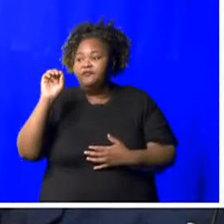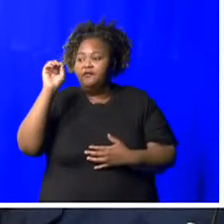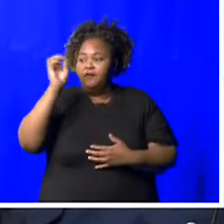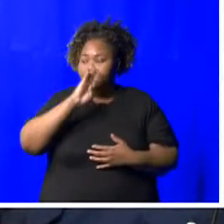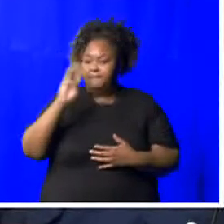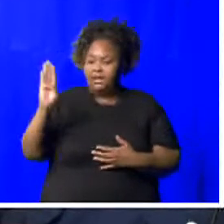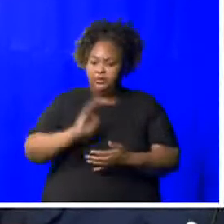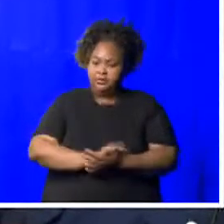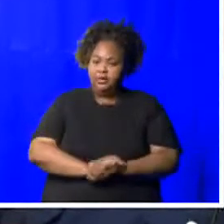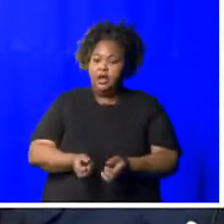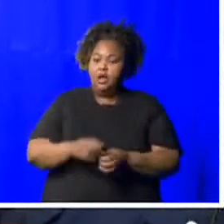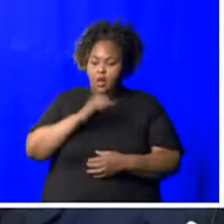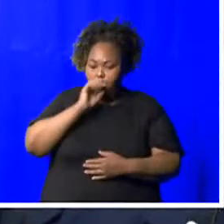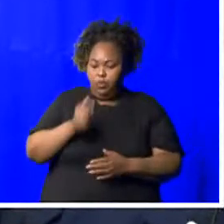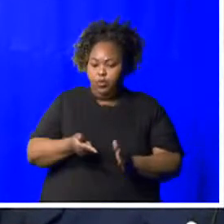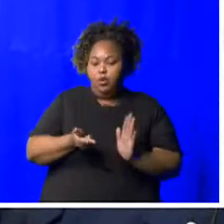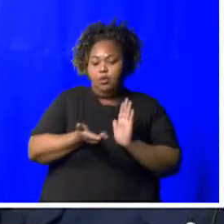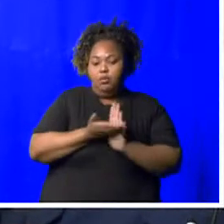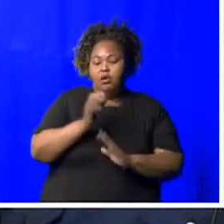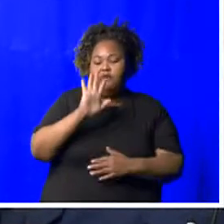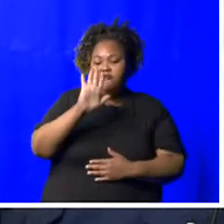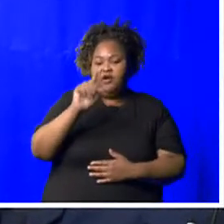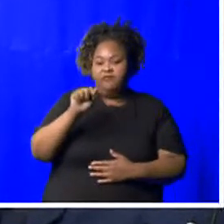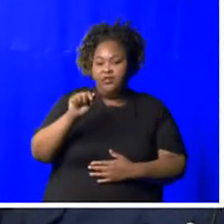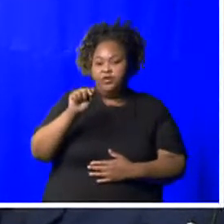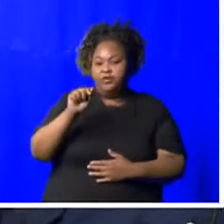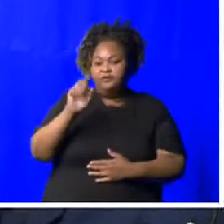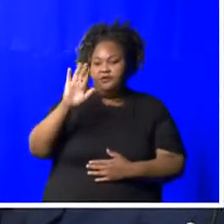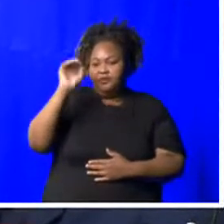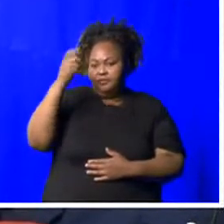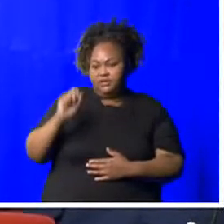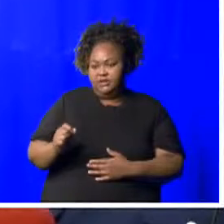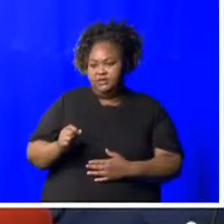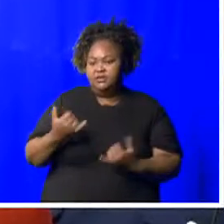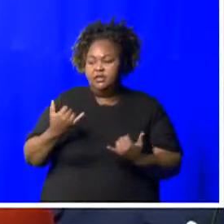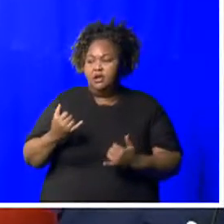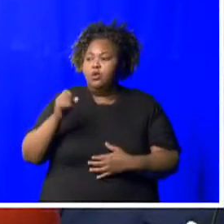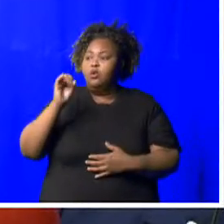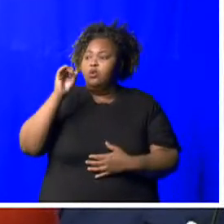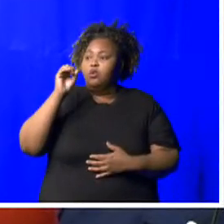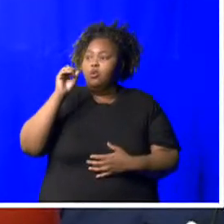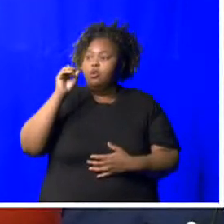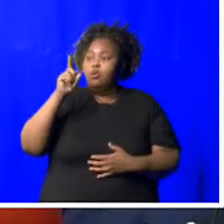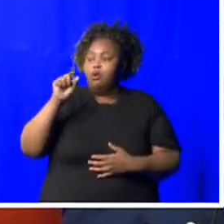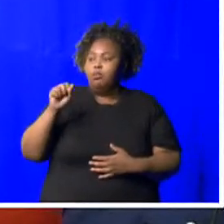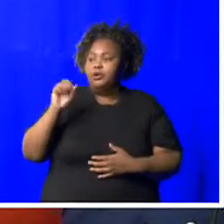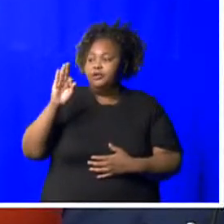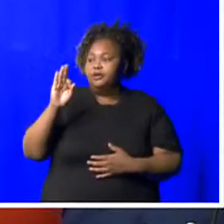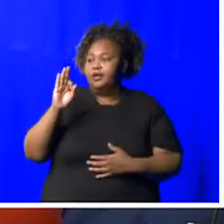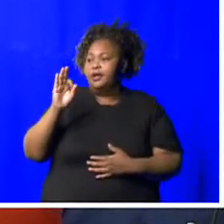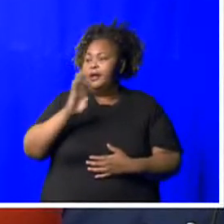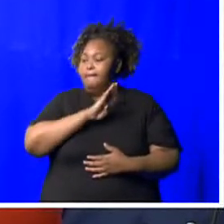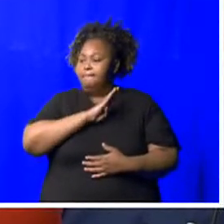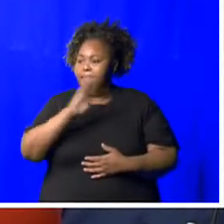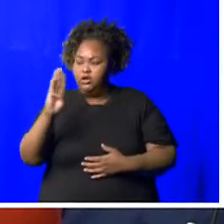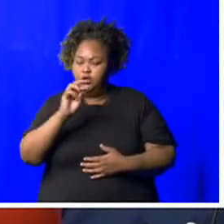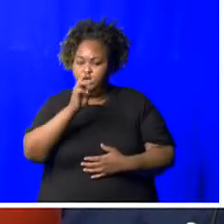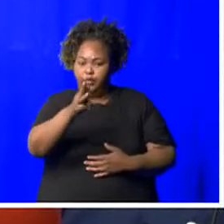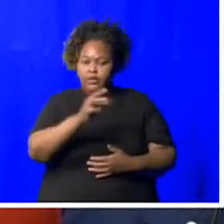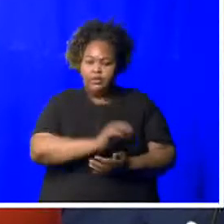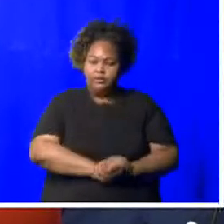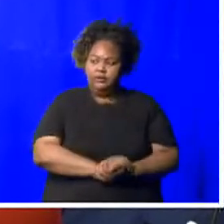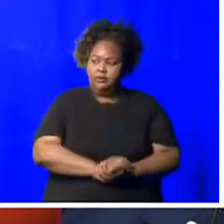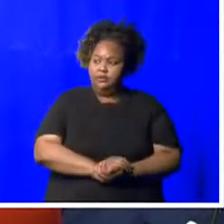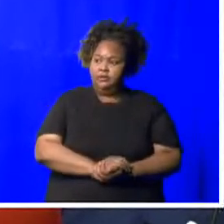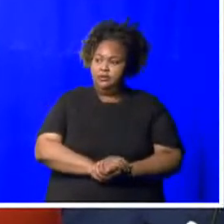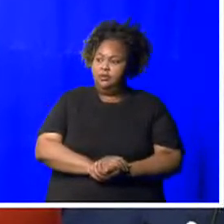taxes are expected to grow by 5.4%, amounting to 1.39 billion emalangeni. The levy